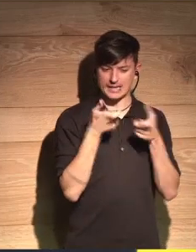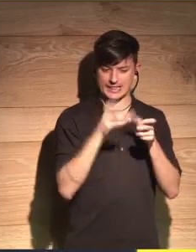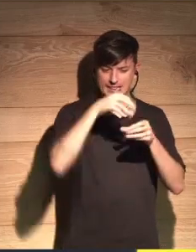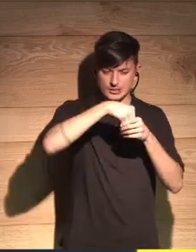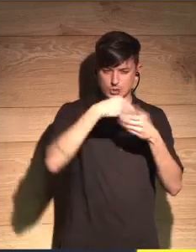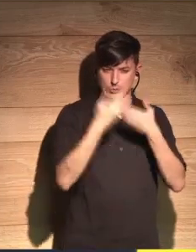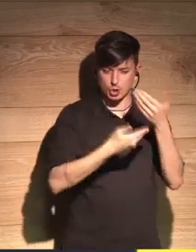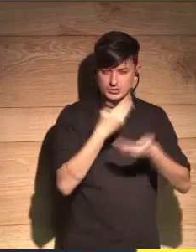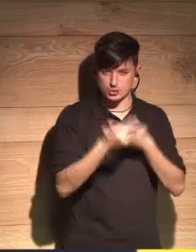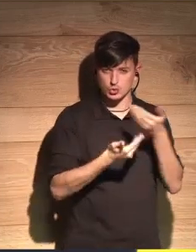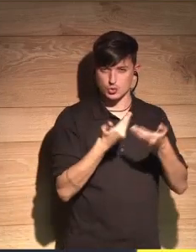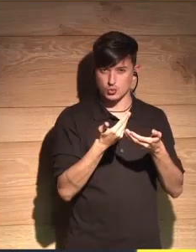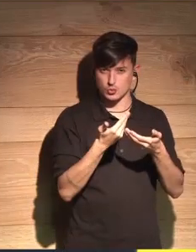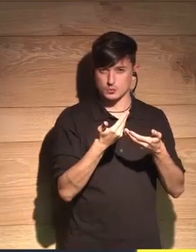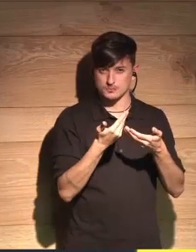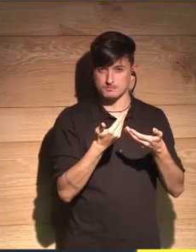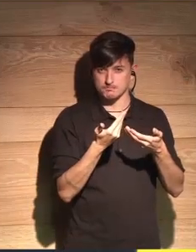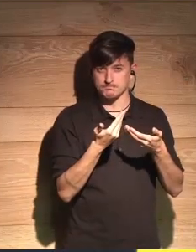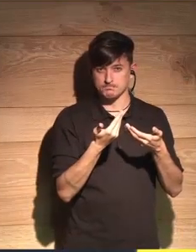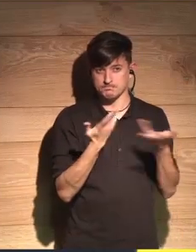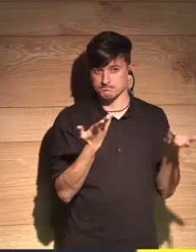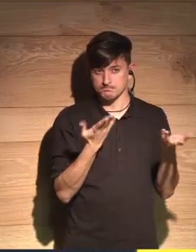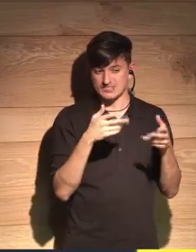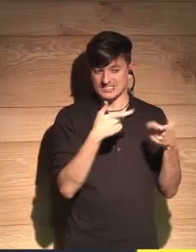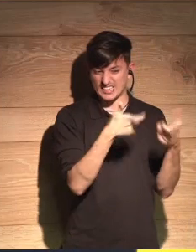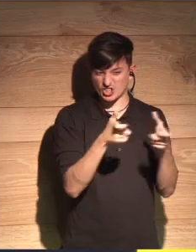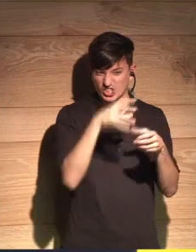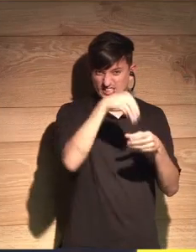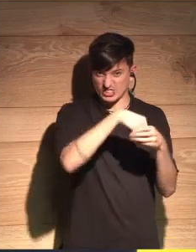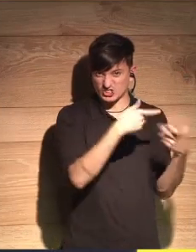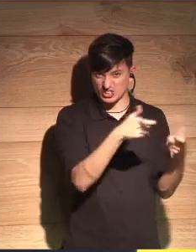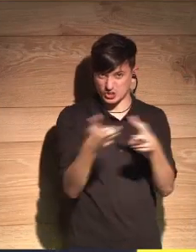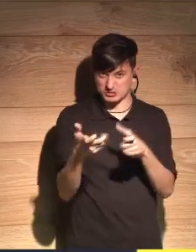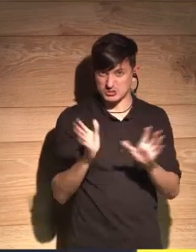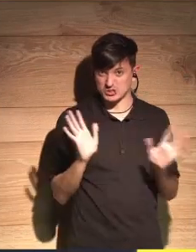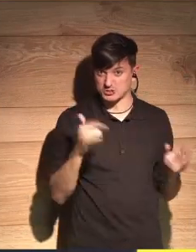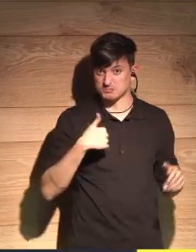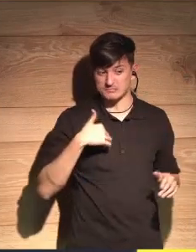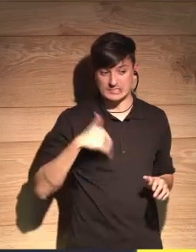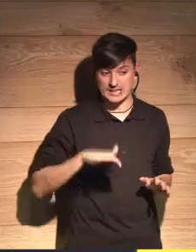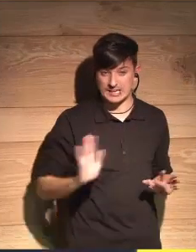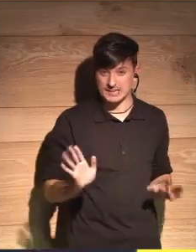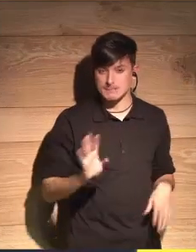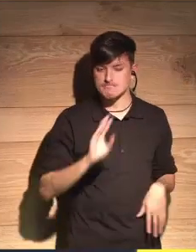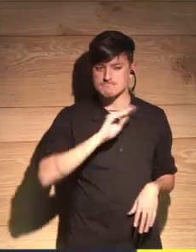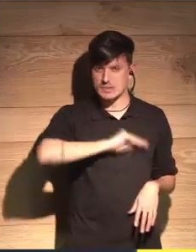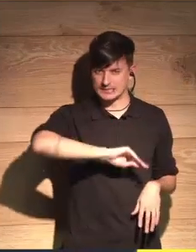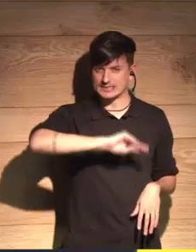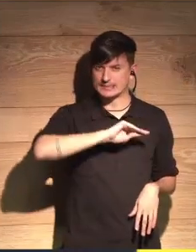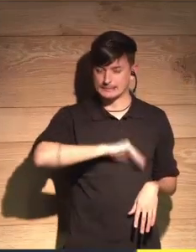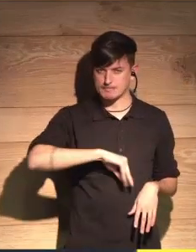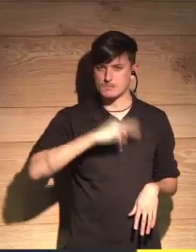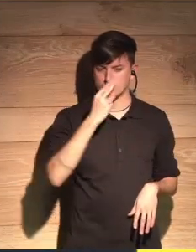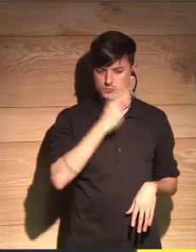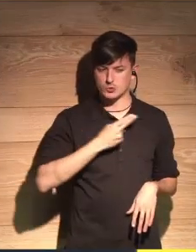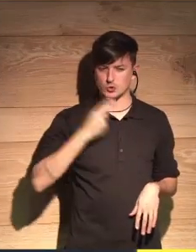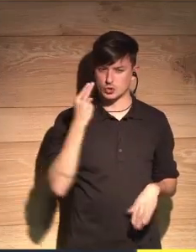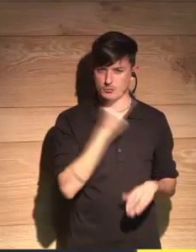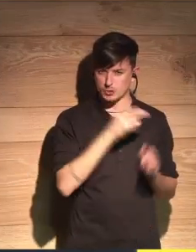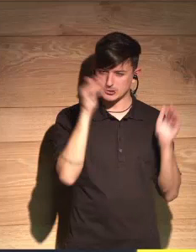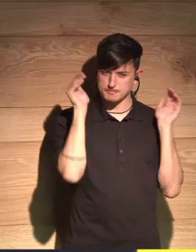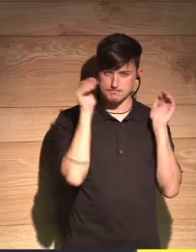it's a part of the process in these sectors. And